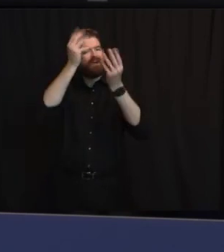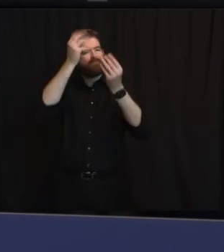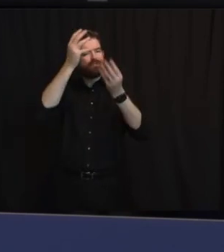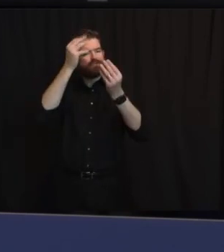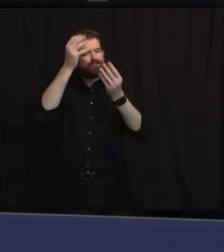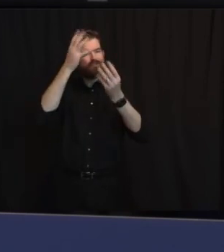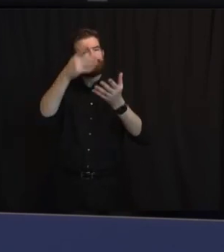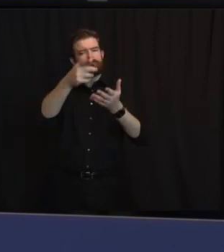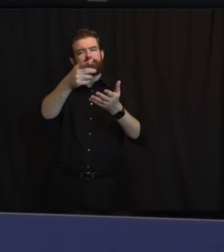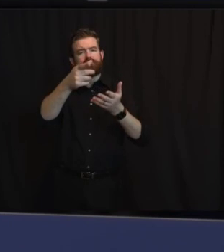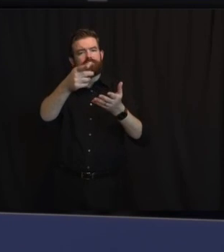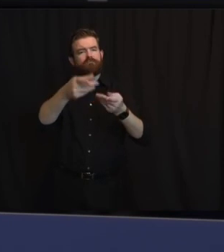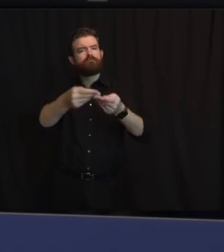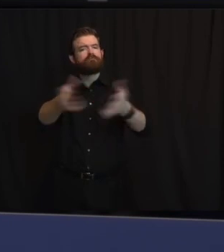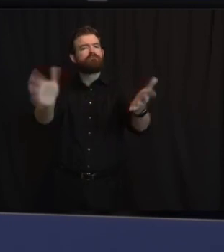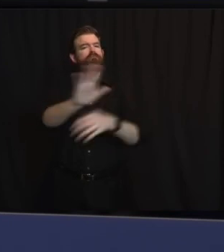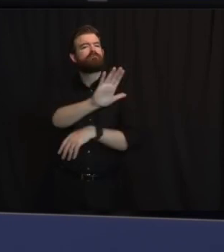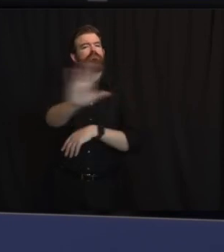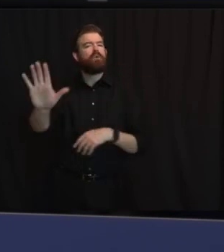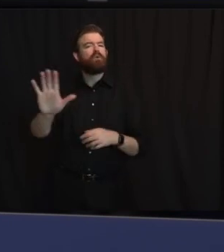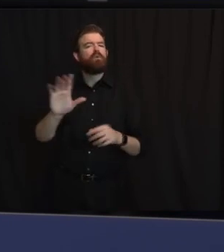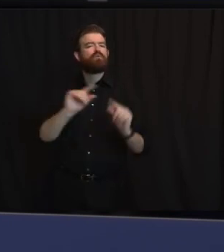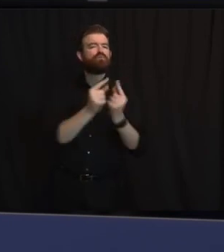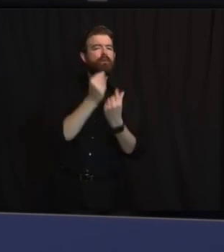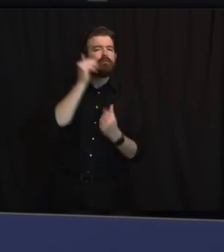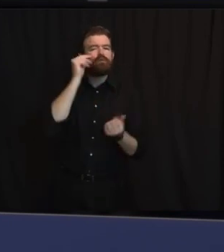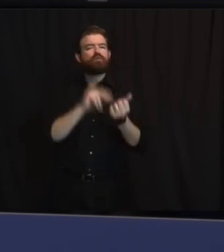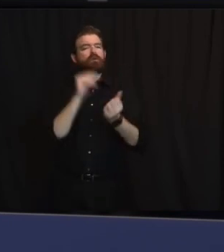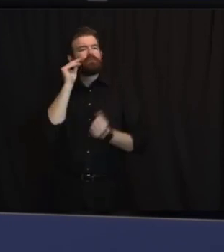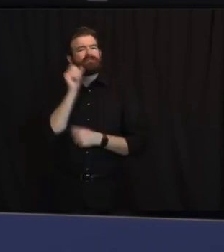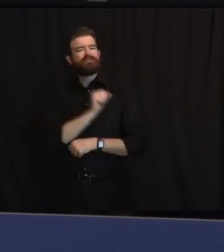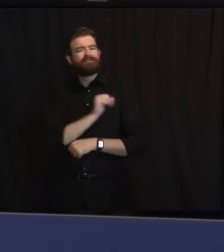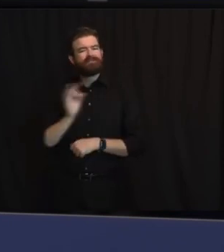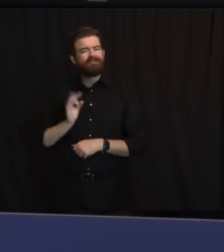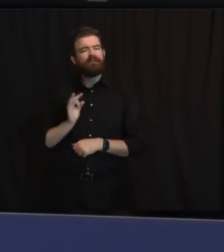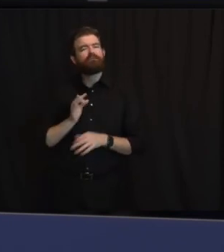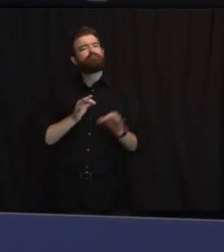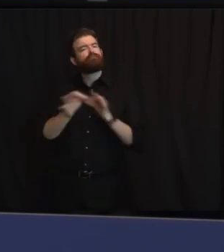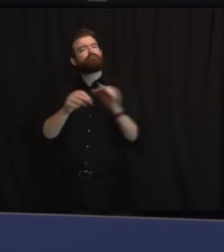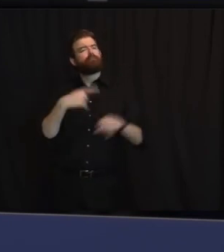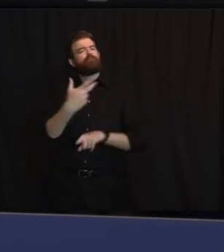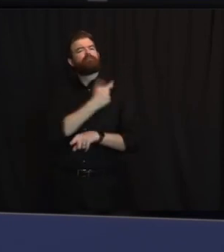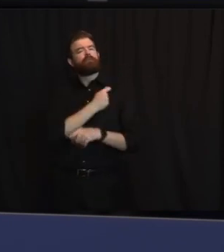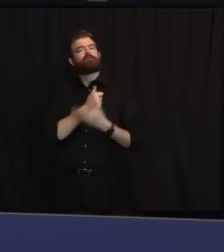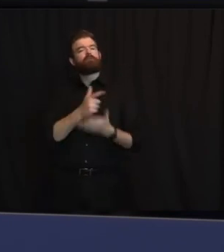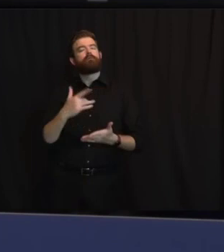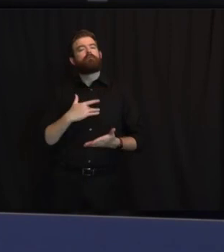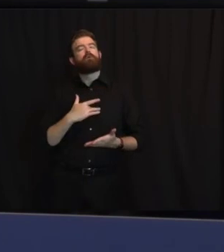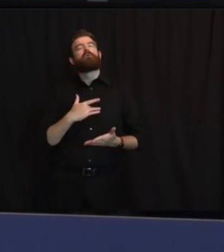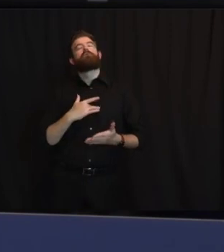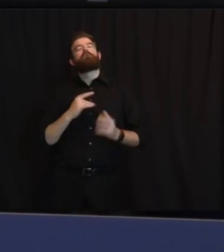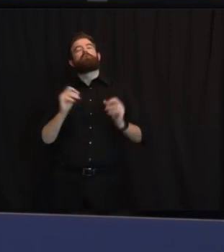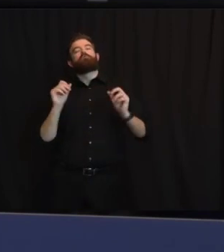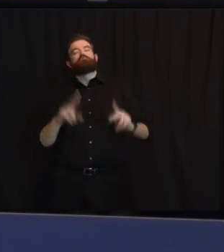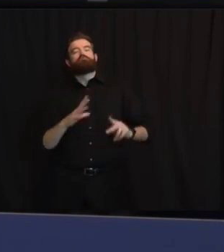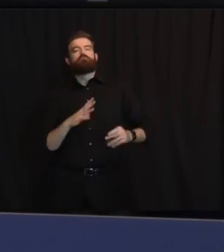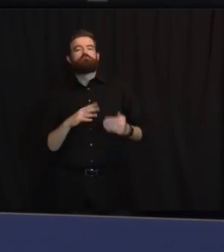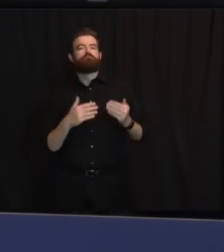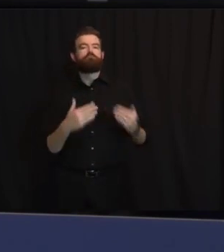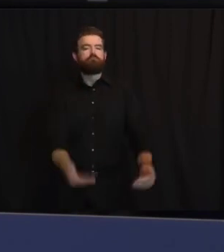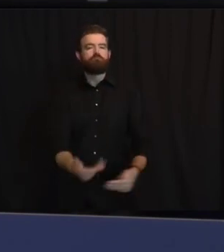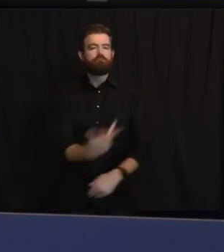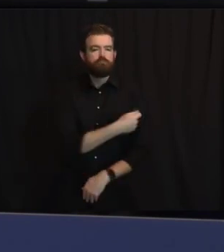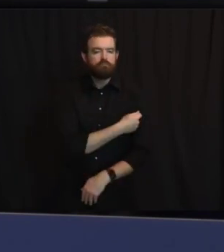toolkit can be found on the department's long-term care webpage. Among residents of long-term care facilities in the